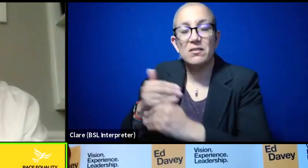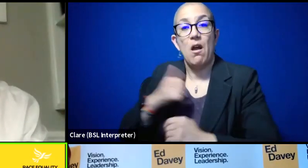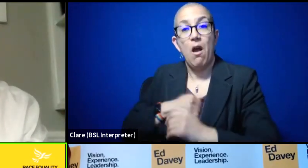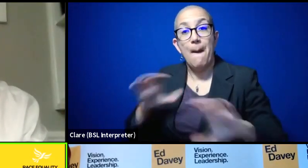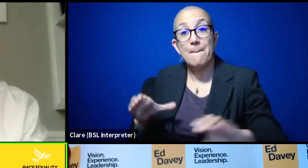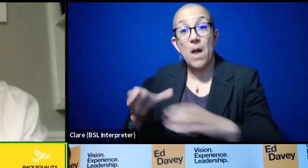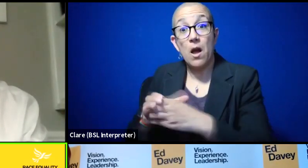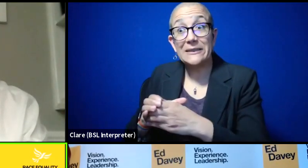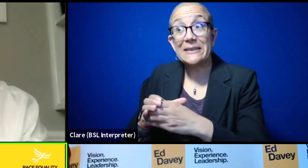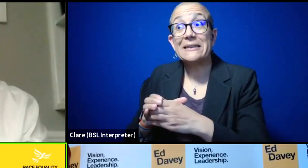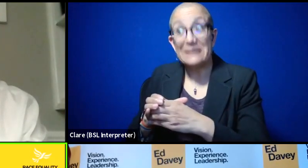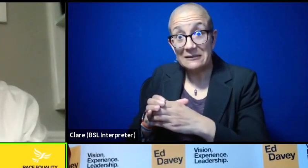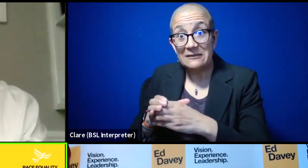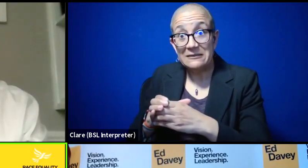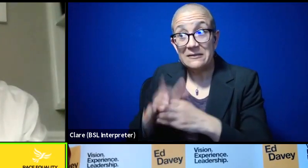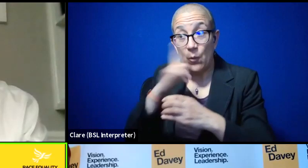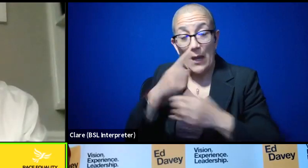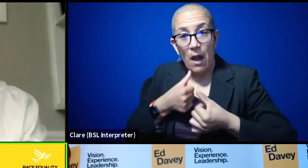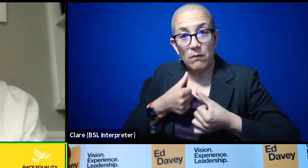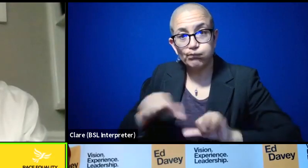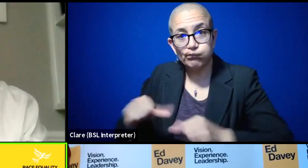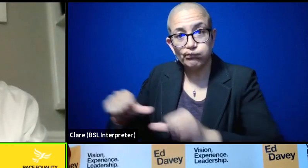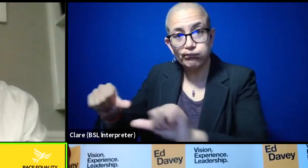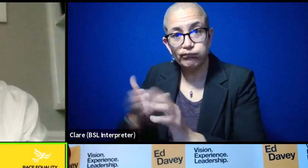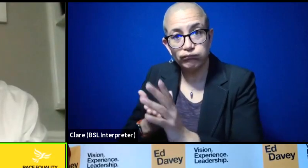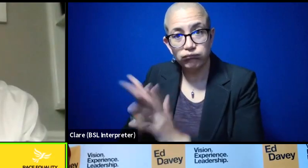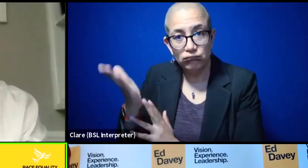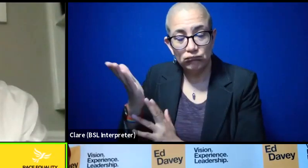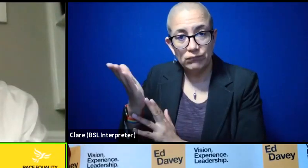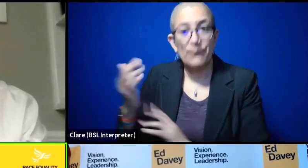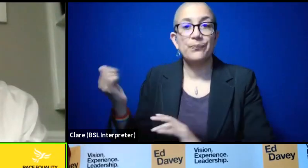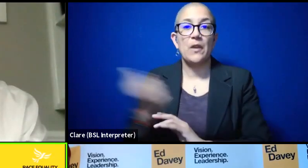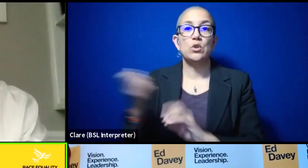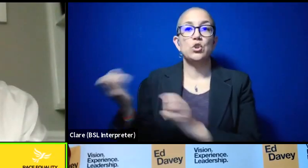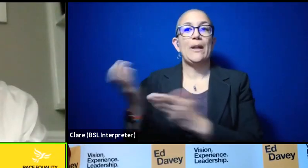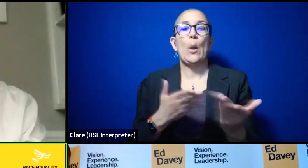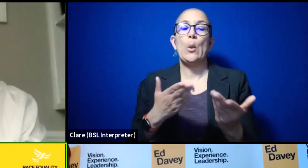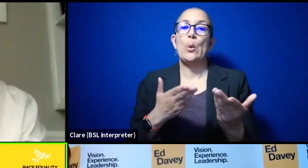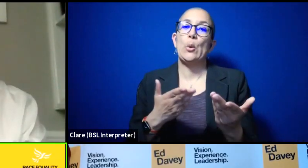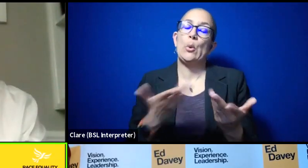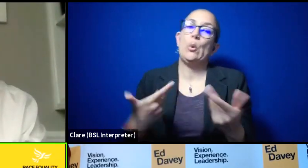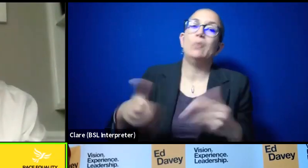be able to overcome them. I think we should include and introduce a Rooney rule